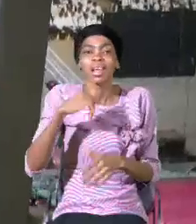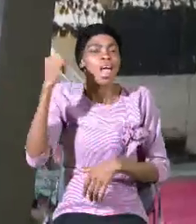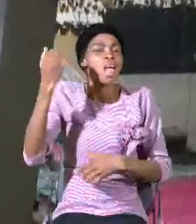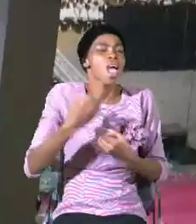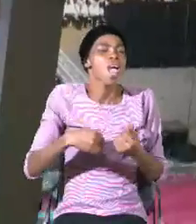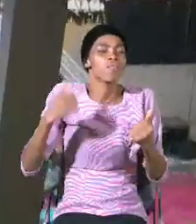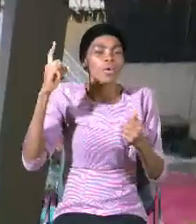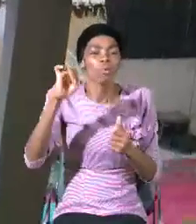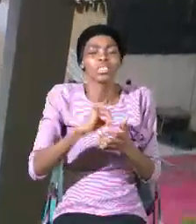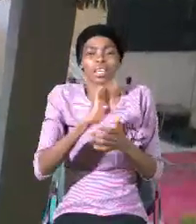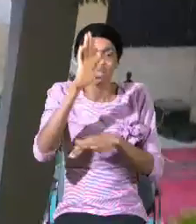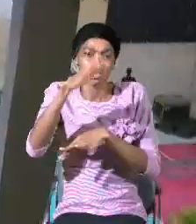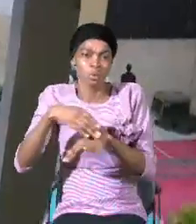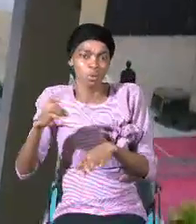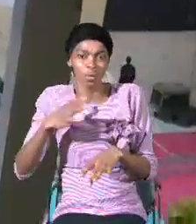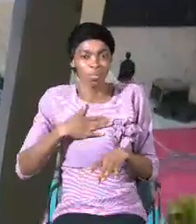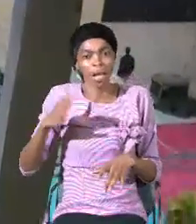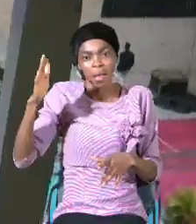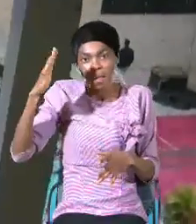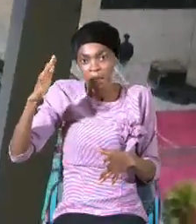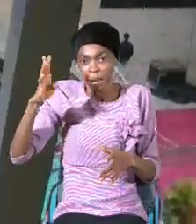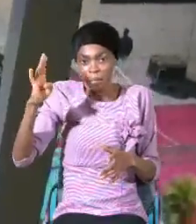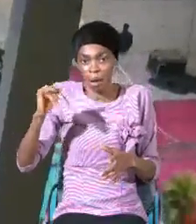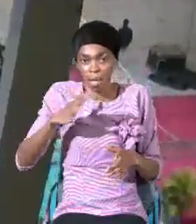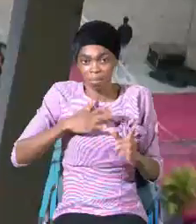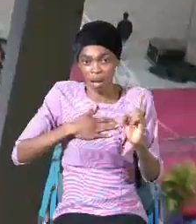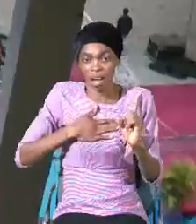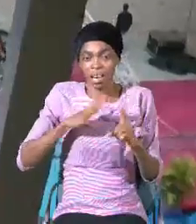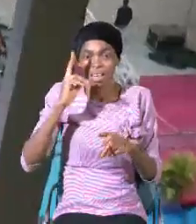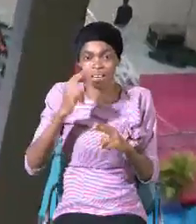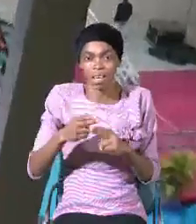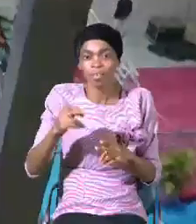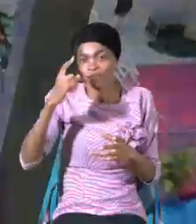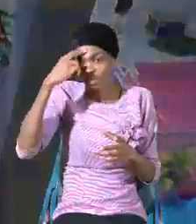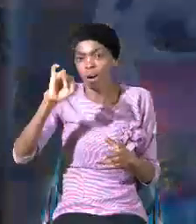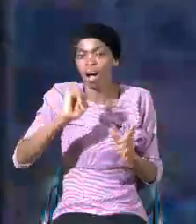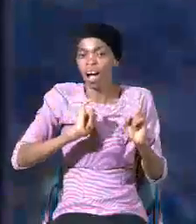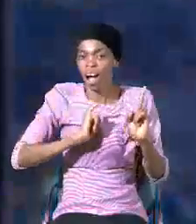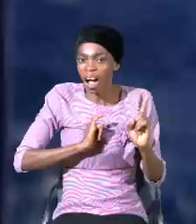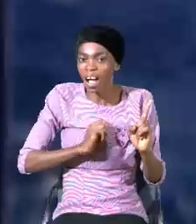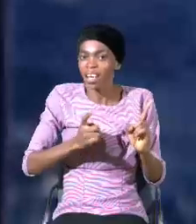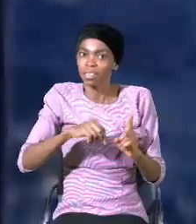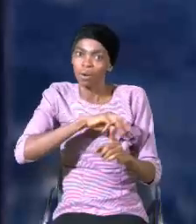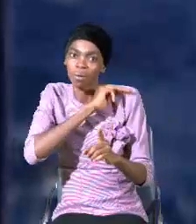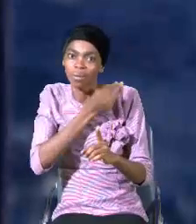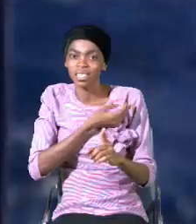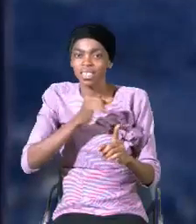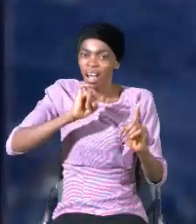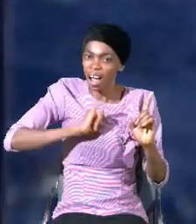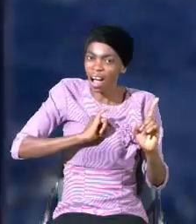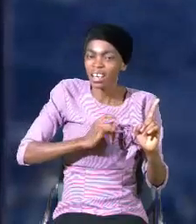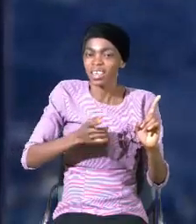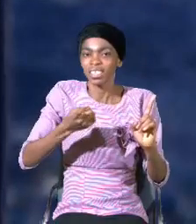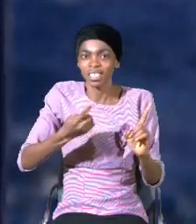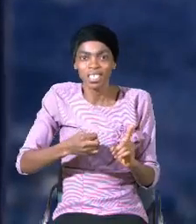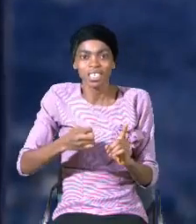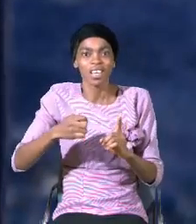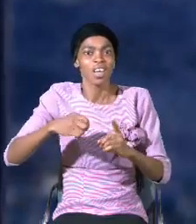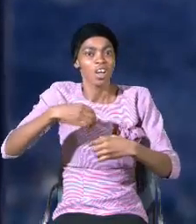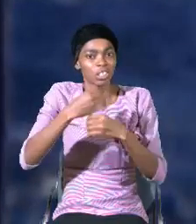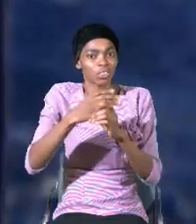my name, for I, the Almighty, I, the Creator, I, the Reformer,